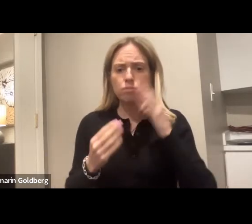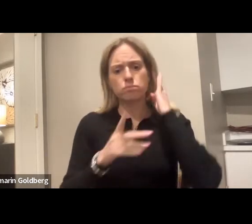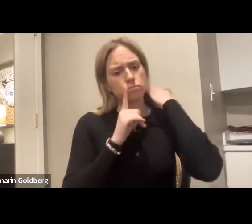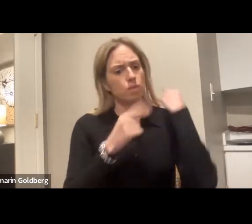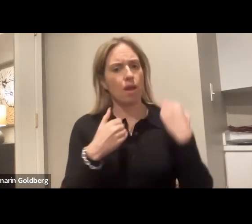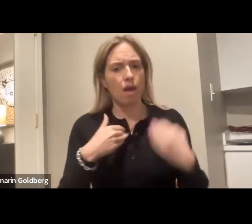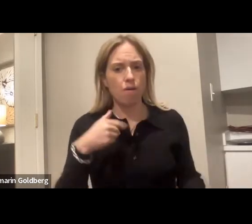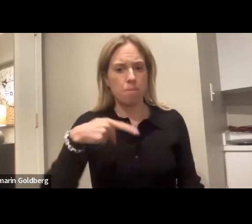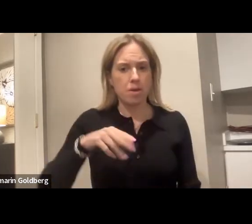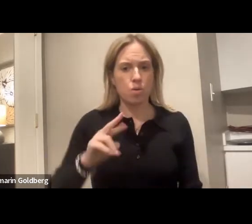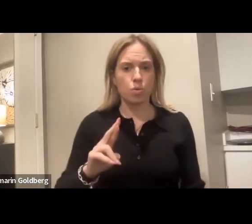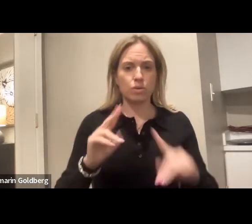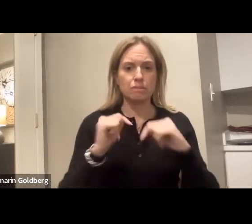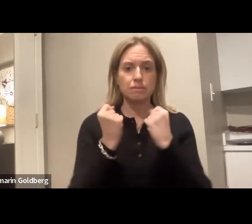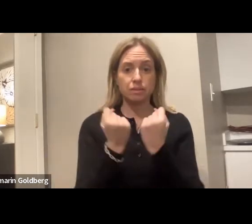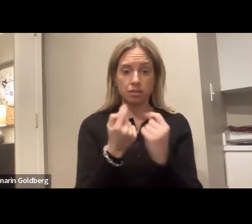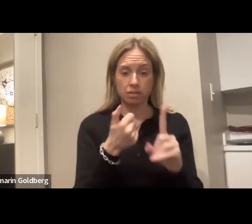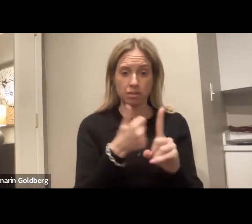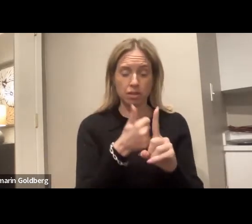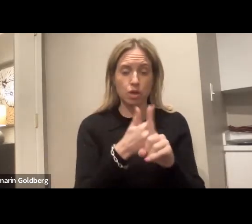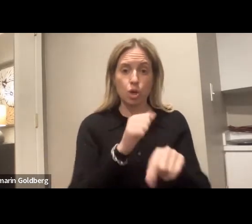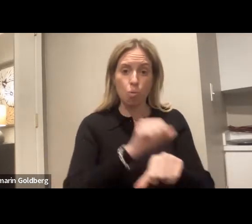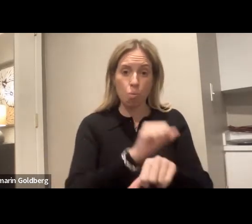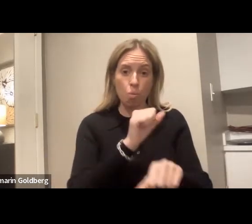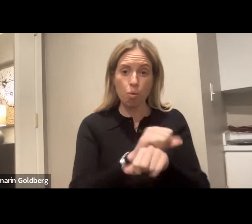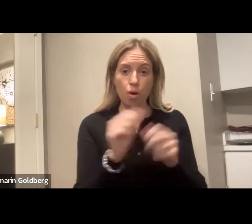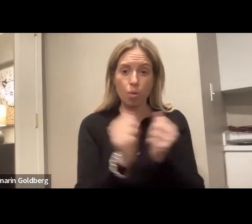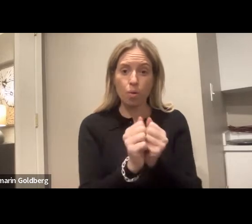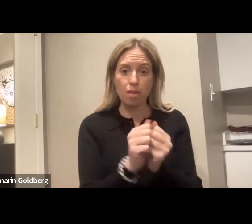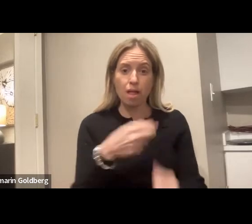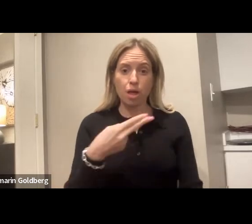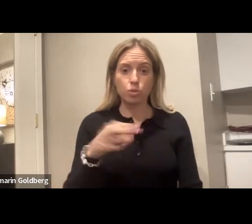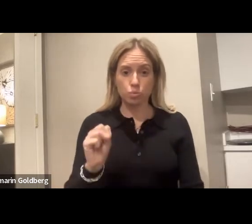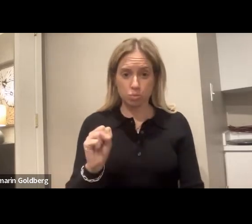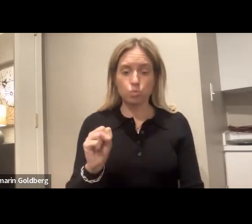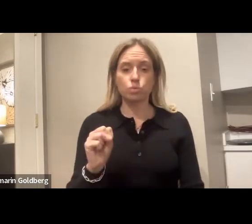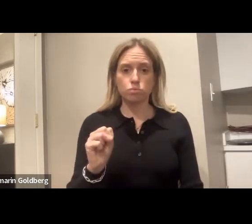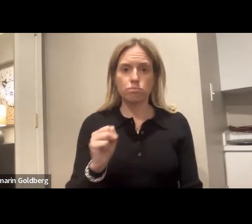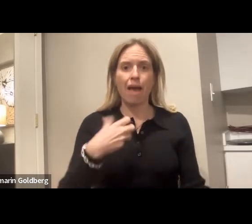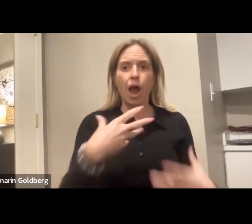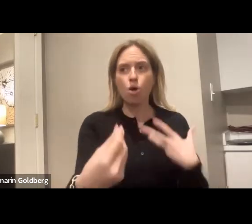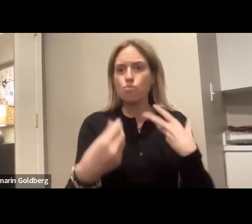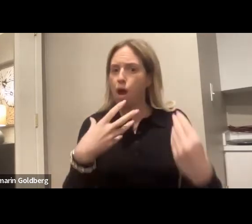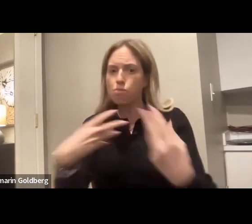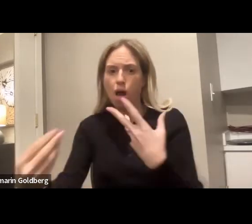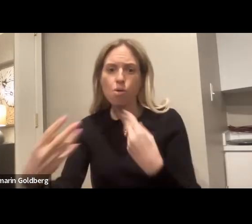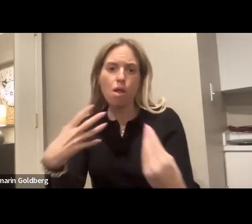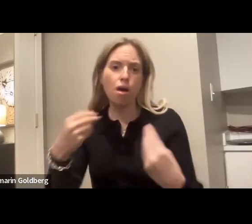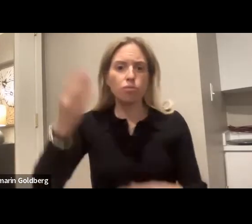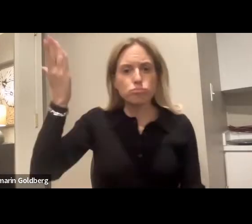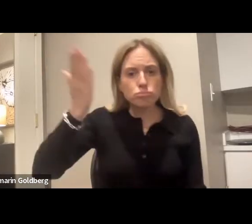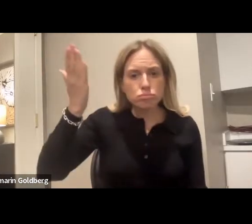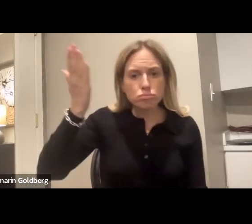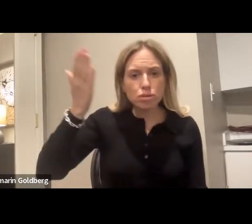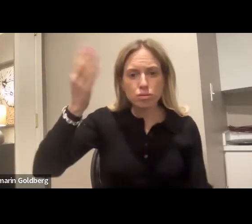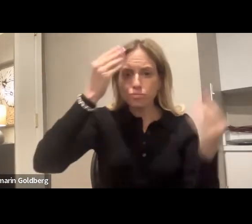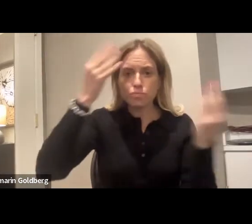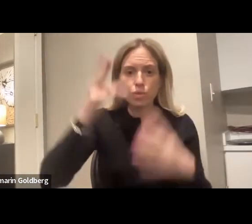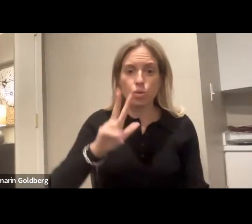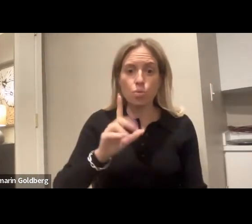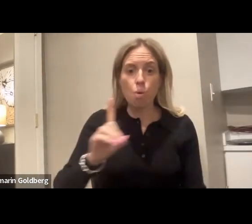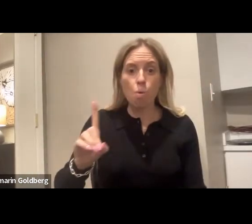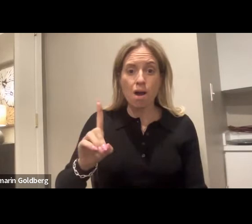public relations team that has been working with the high schools, and they've gone out and presented this information. They presented 311